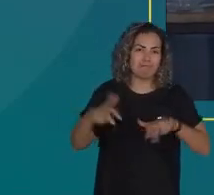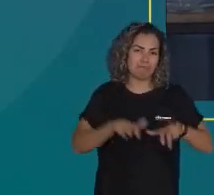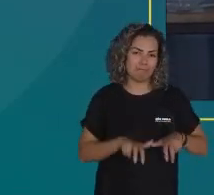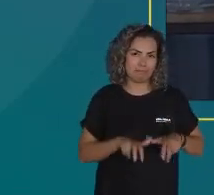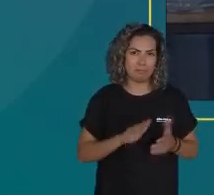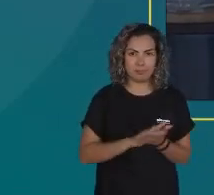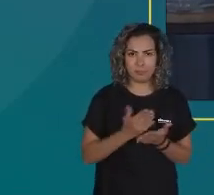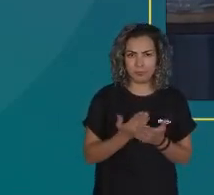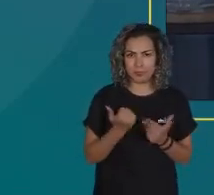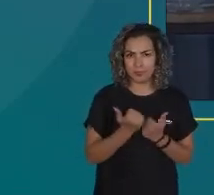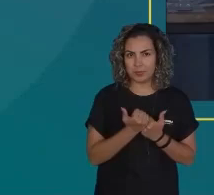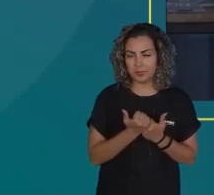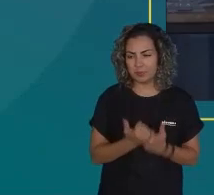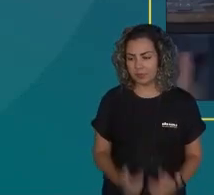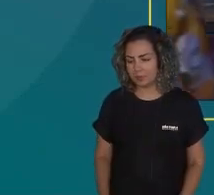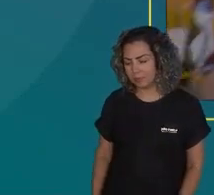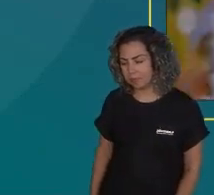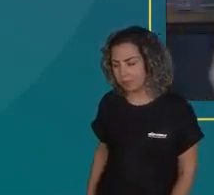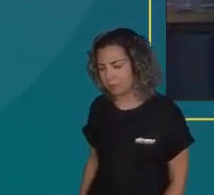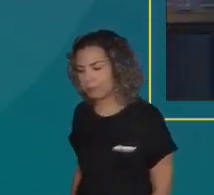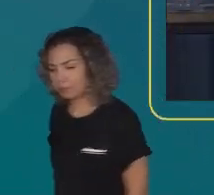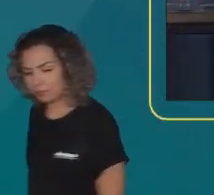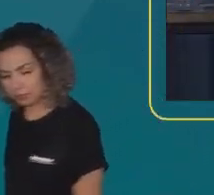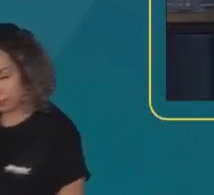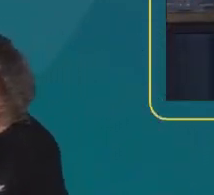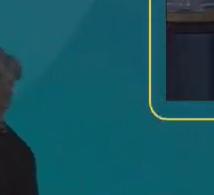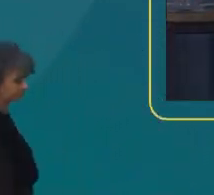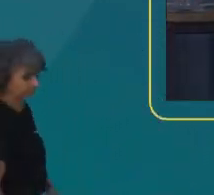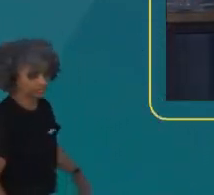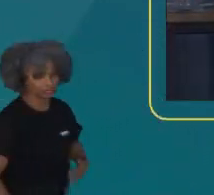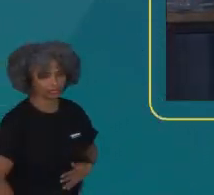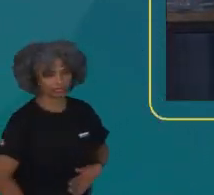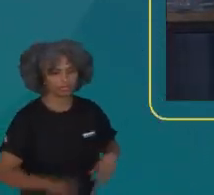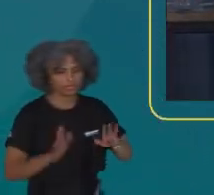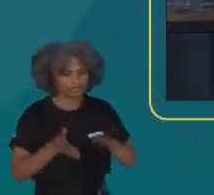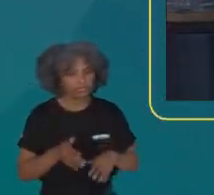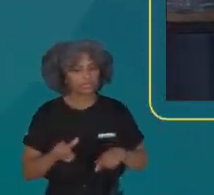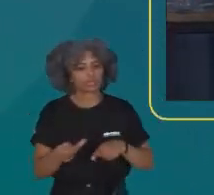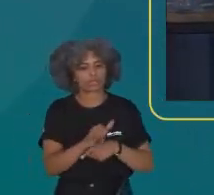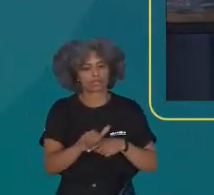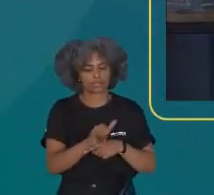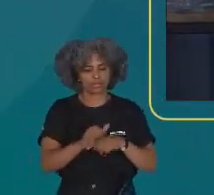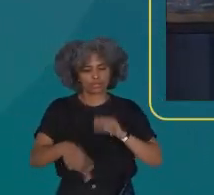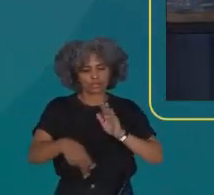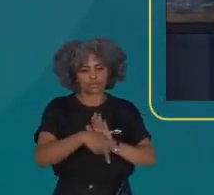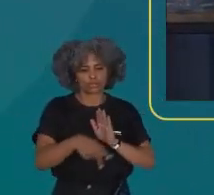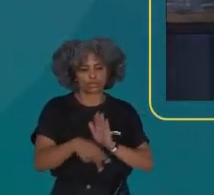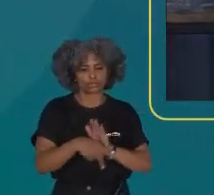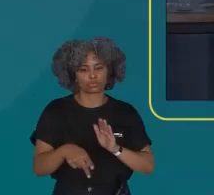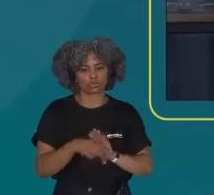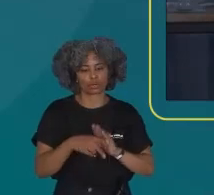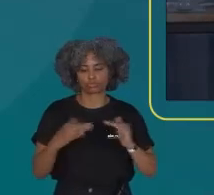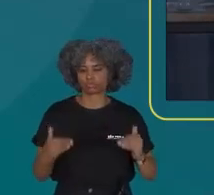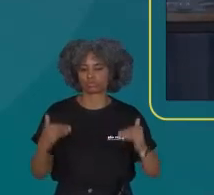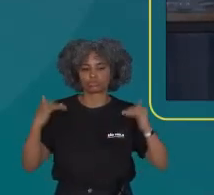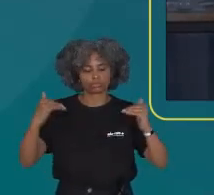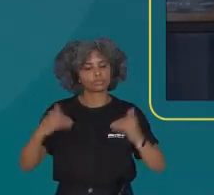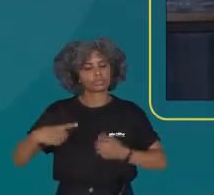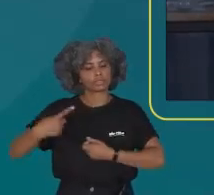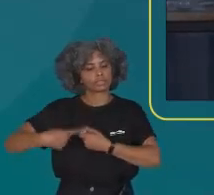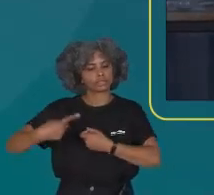Strategist of Austin, the United States. Welcome on board as well. The speakers are now going